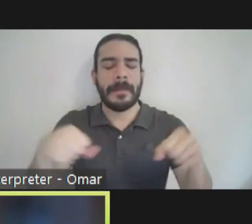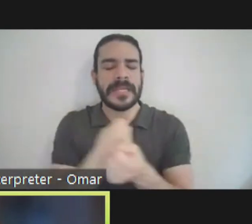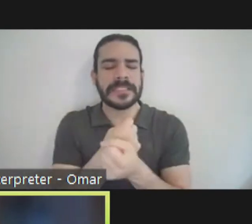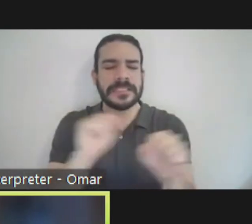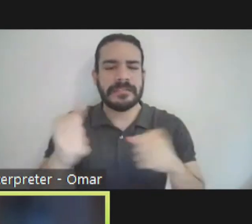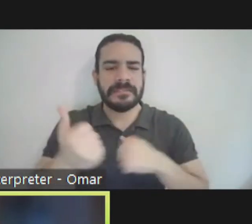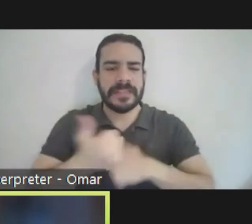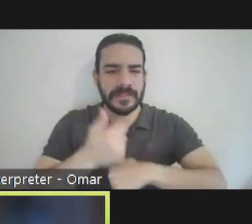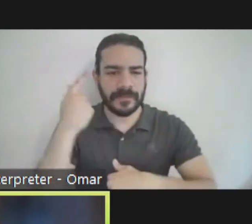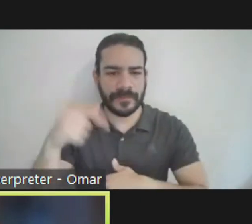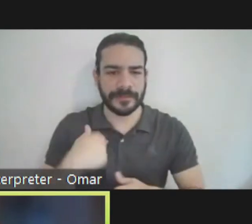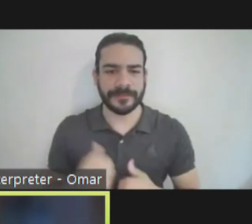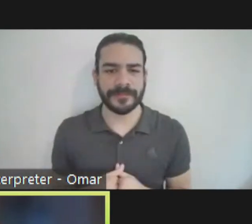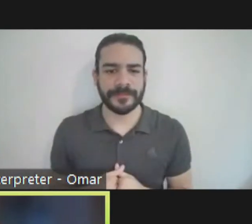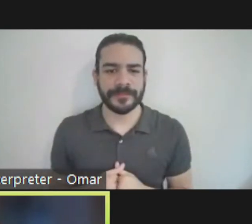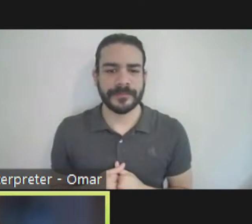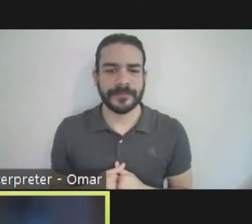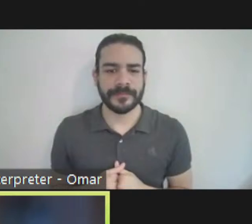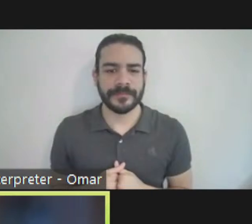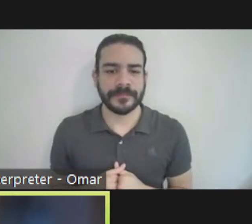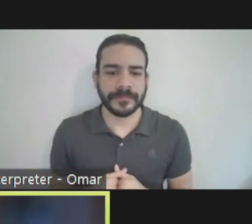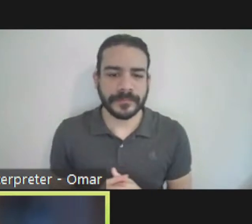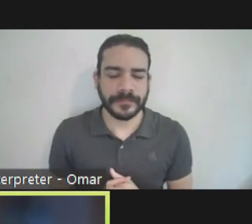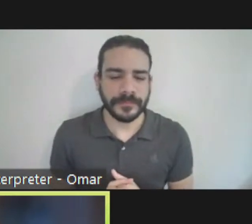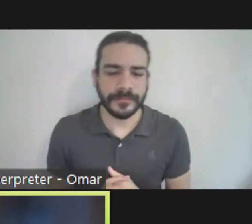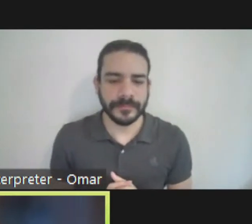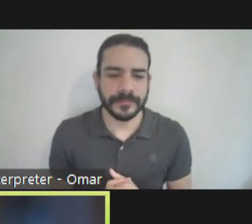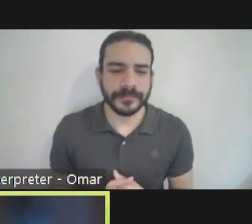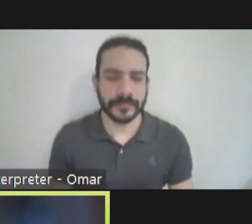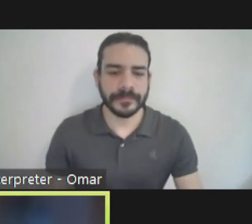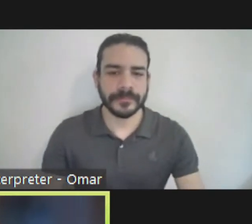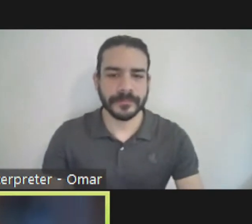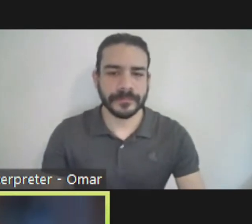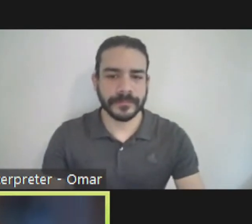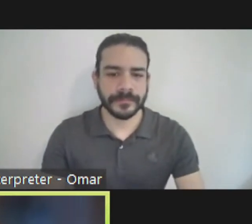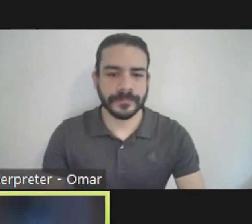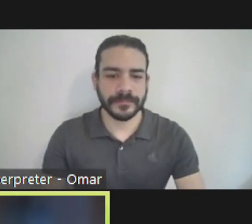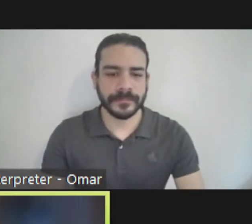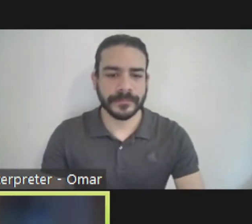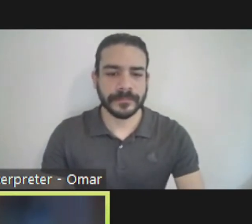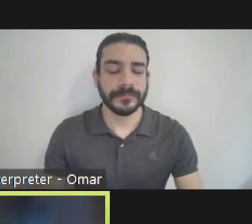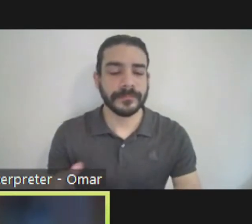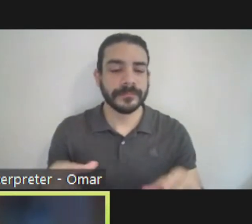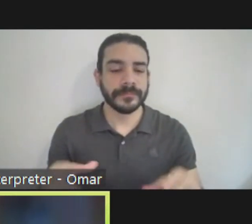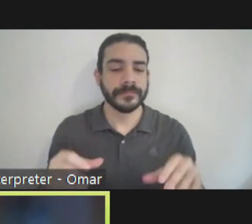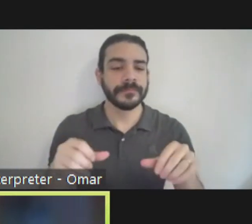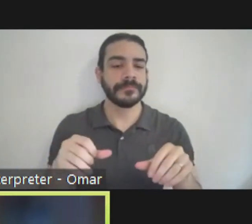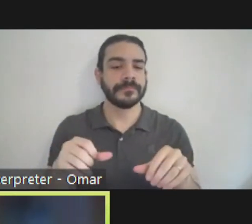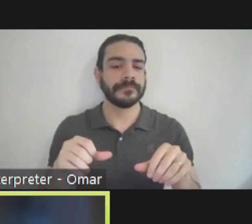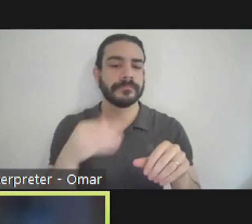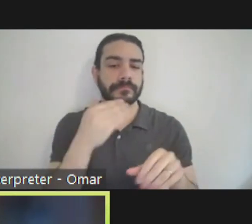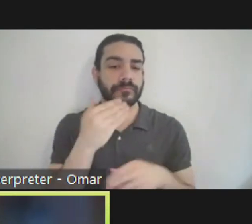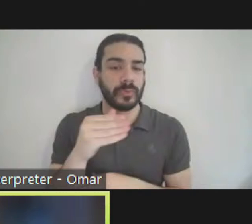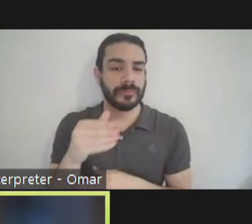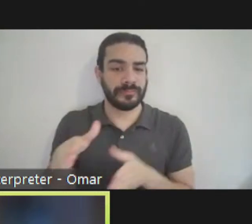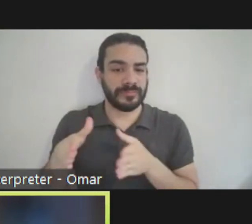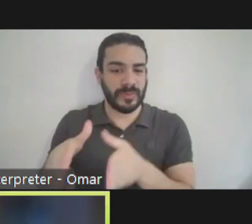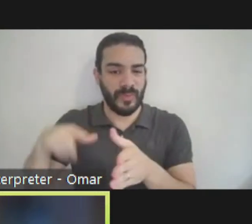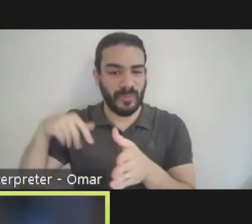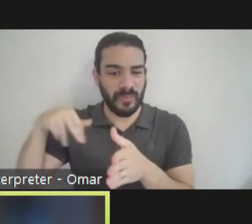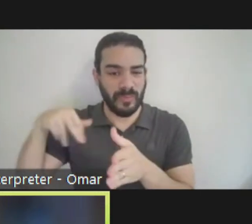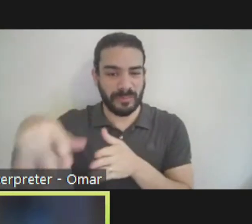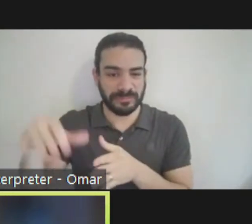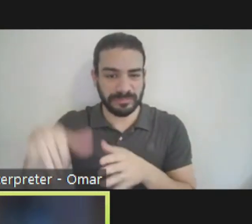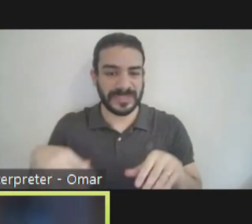mobility needs and blind and low vision individuals in order to navigate to and from the bus stops. When I looked at the diagrams of the project,